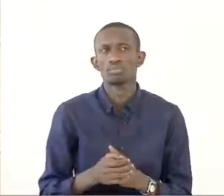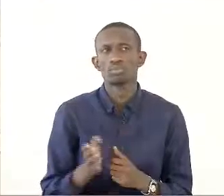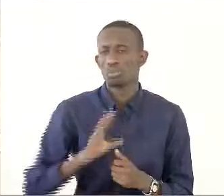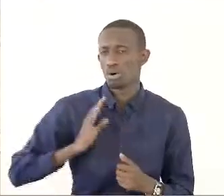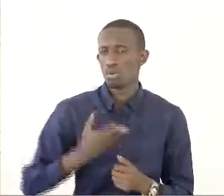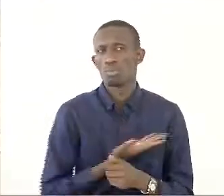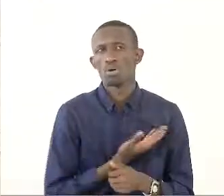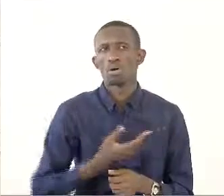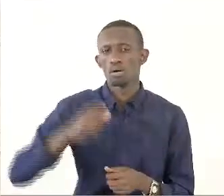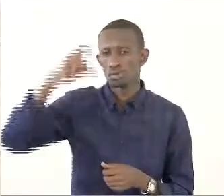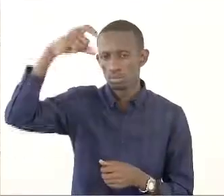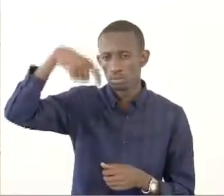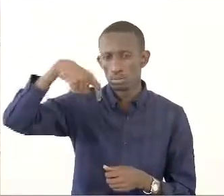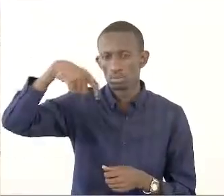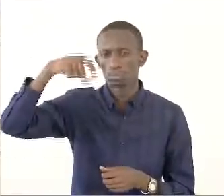quadratic